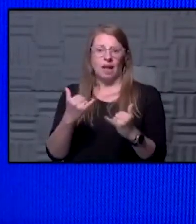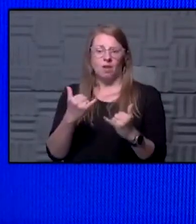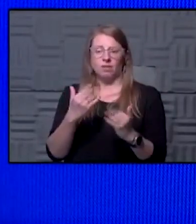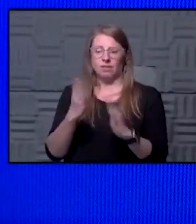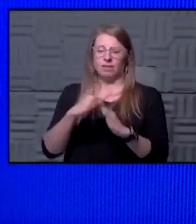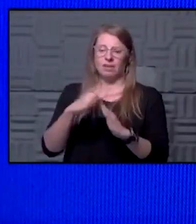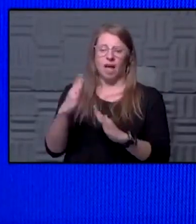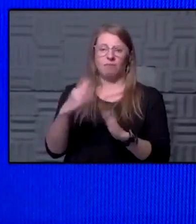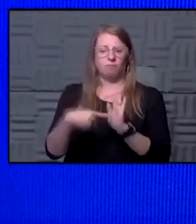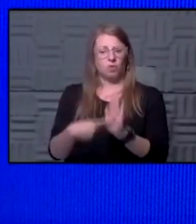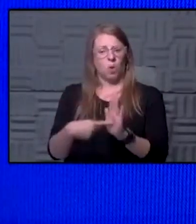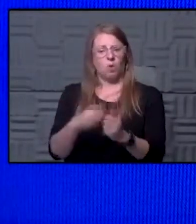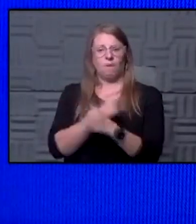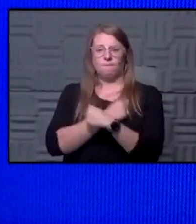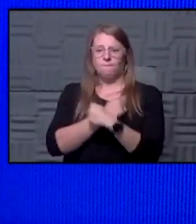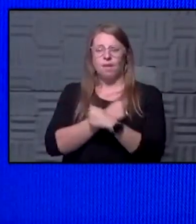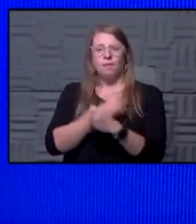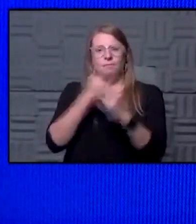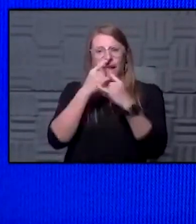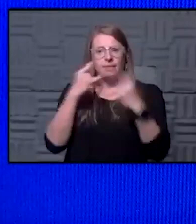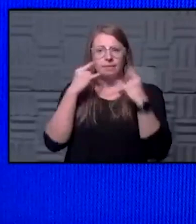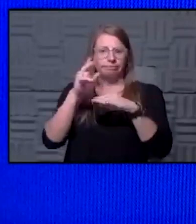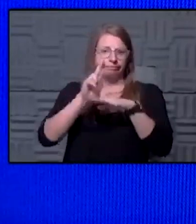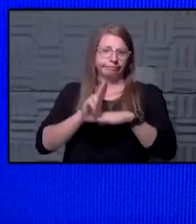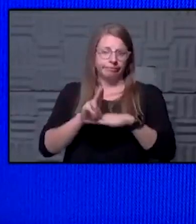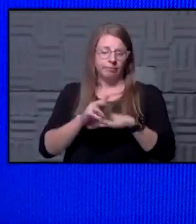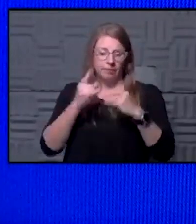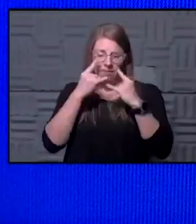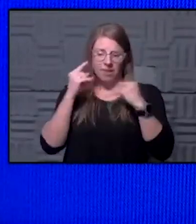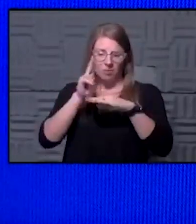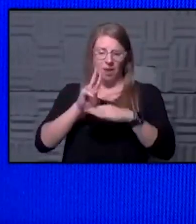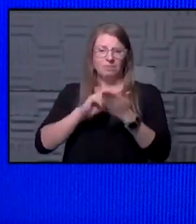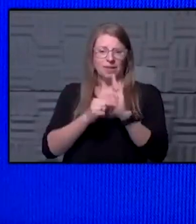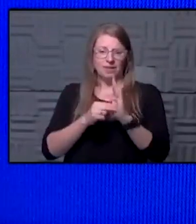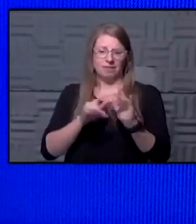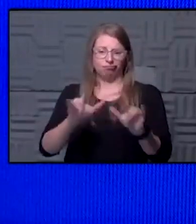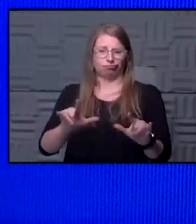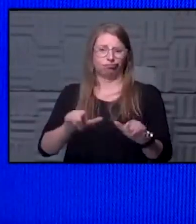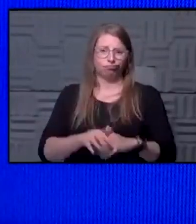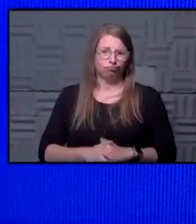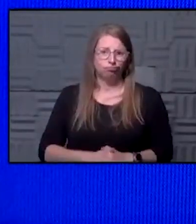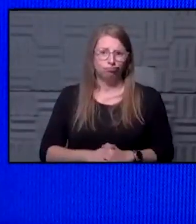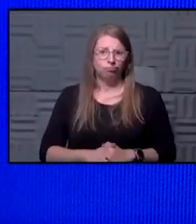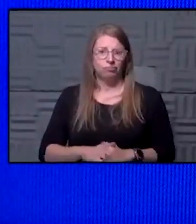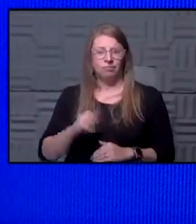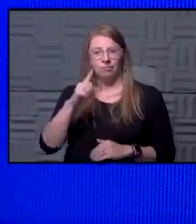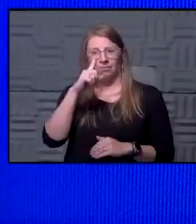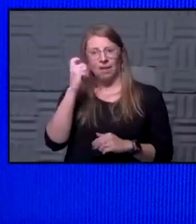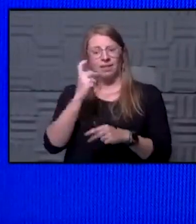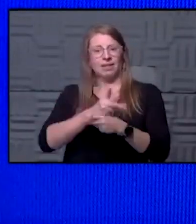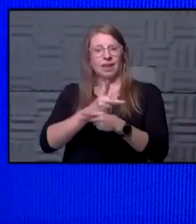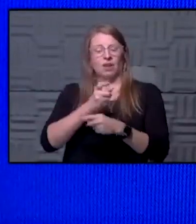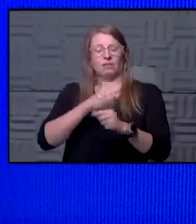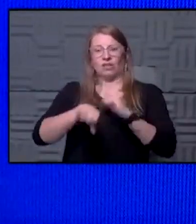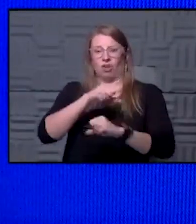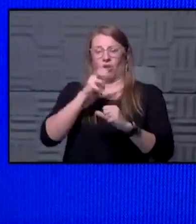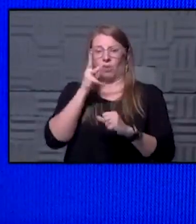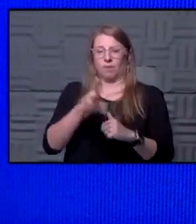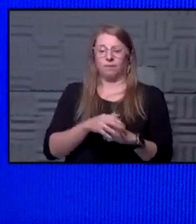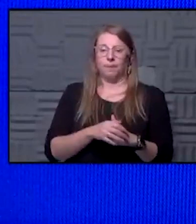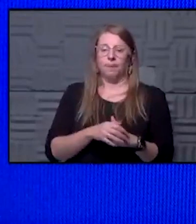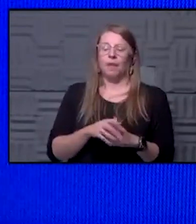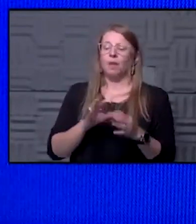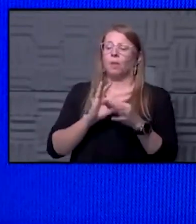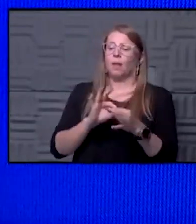mask. Because wearing a mask is just a way to say I love you. Because that's how we take care of each other. So a common question about travel